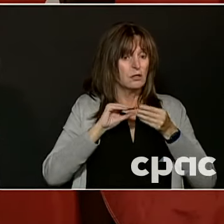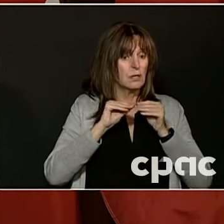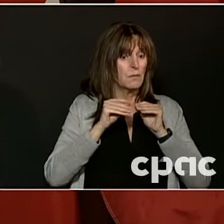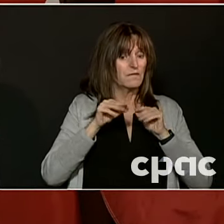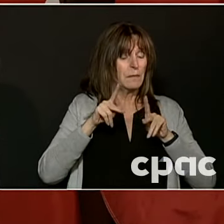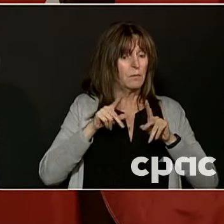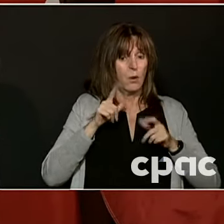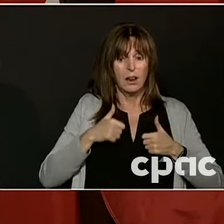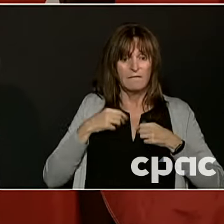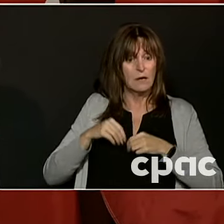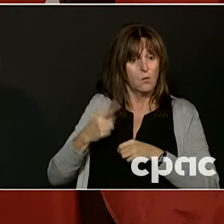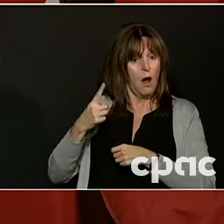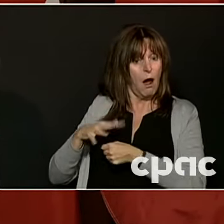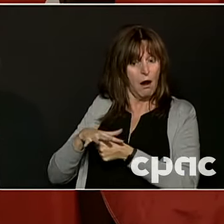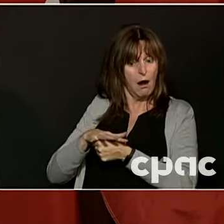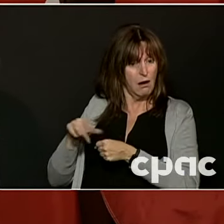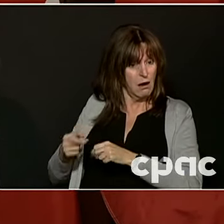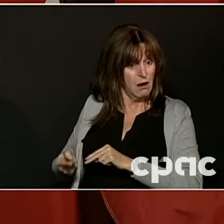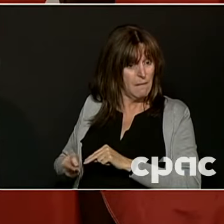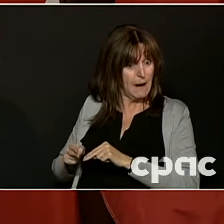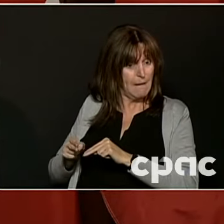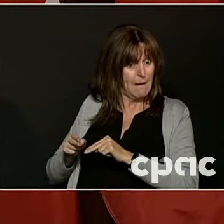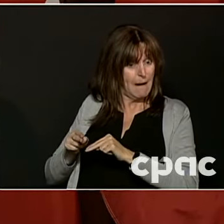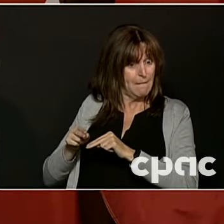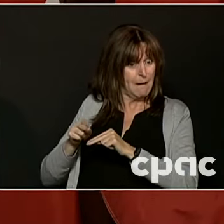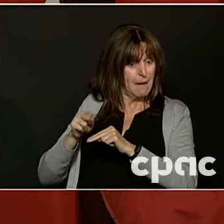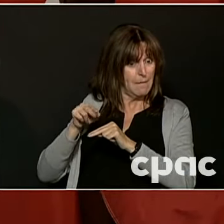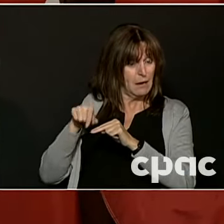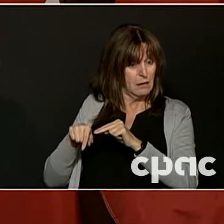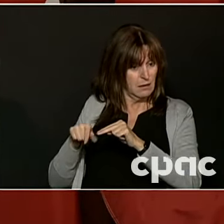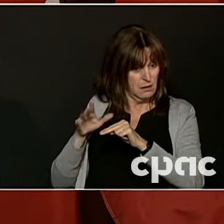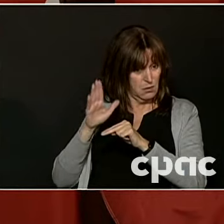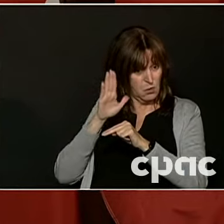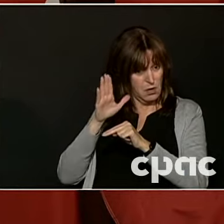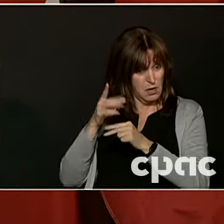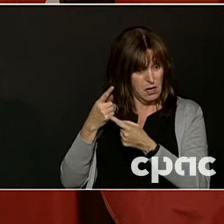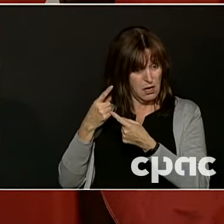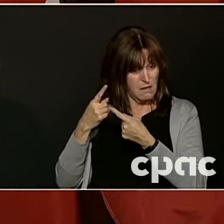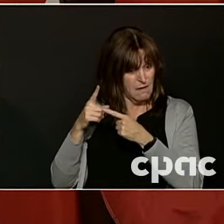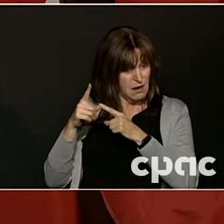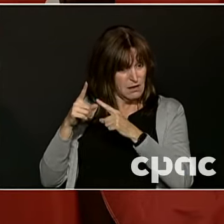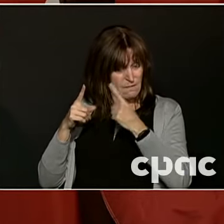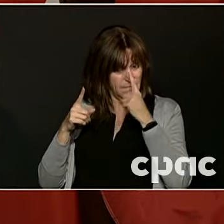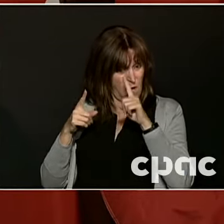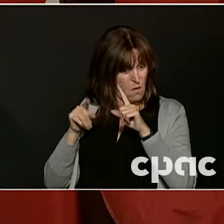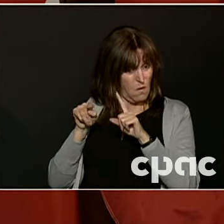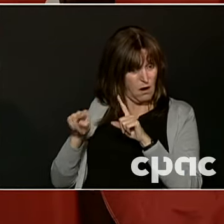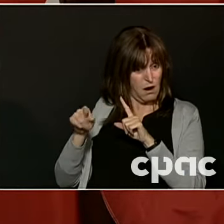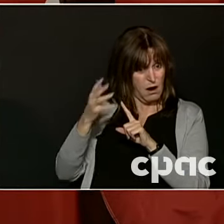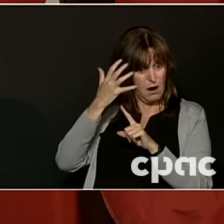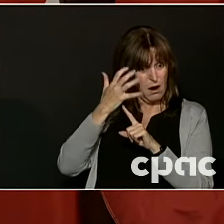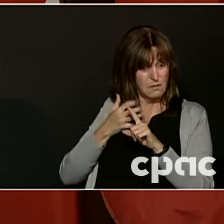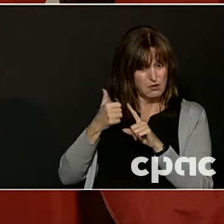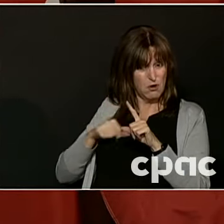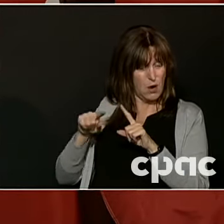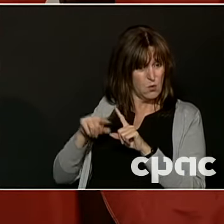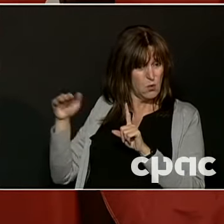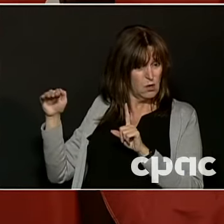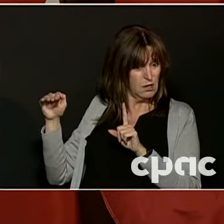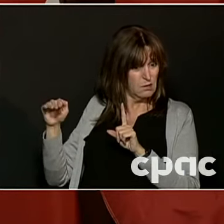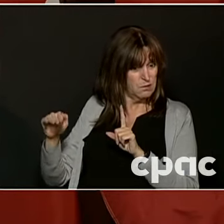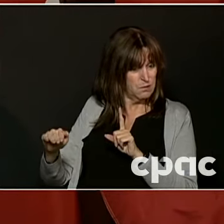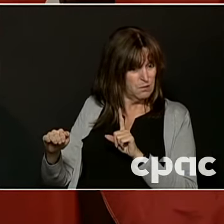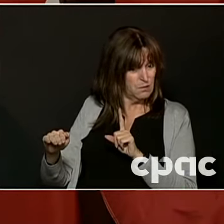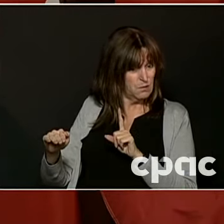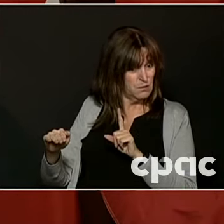they are asking and we're doing, are they going to be effective enough to bring those numbers down aggressively and assertively? And so we have to ask our